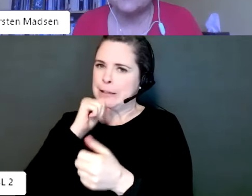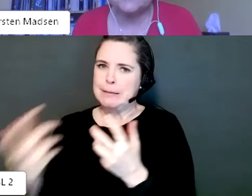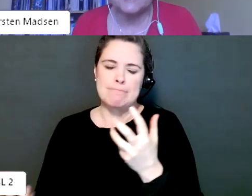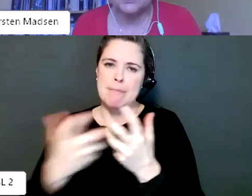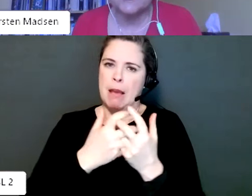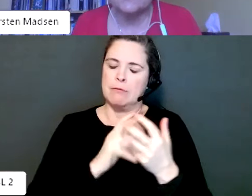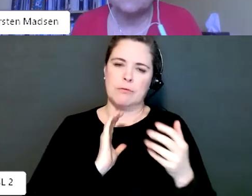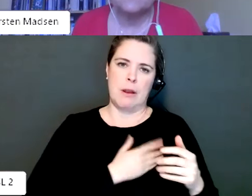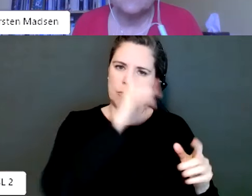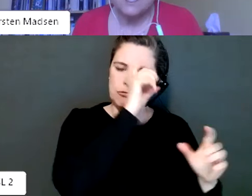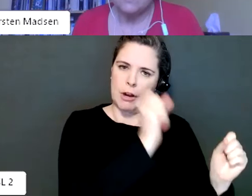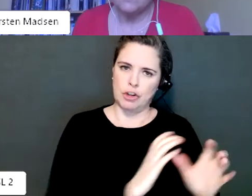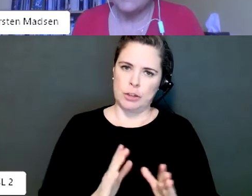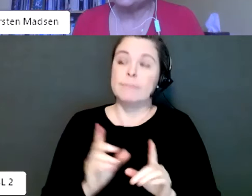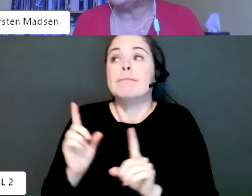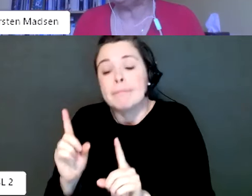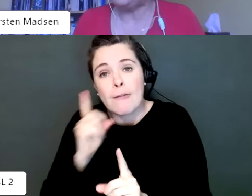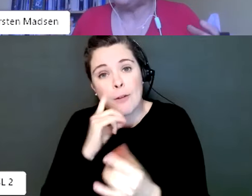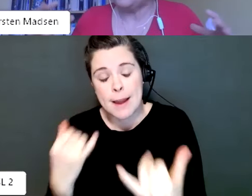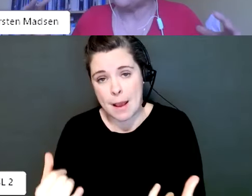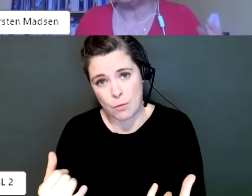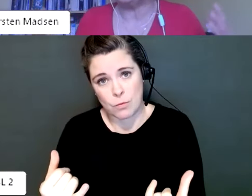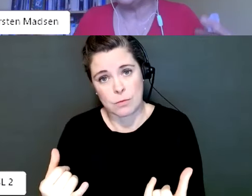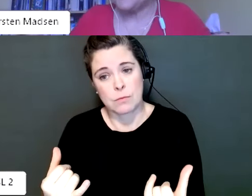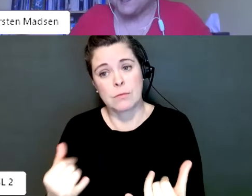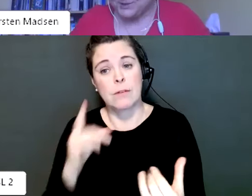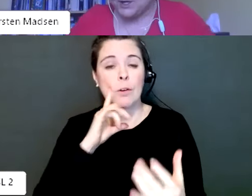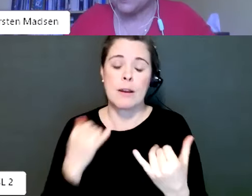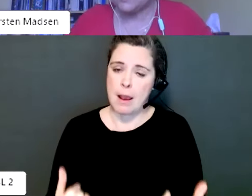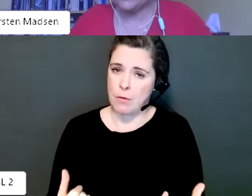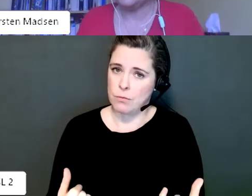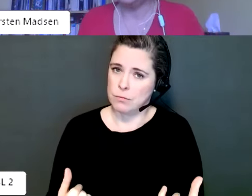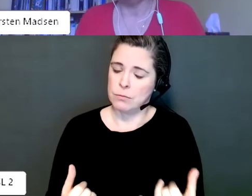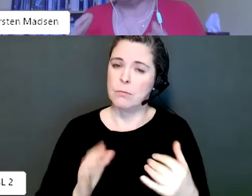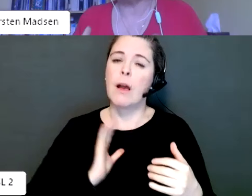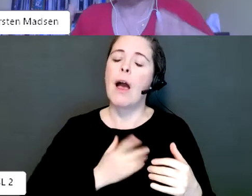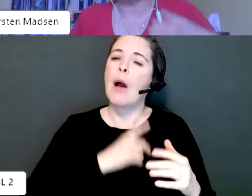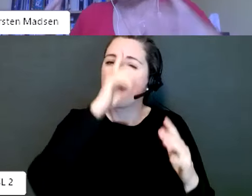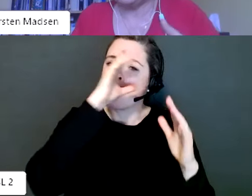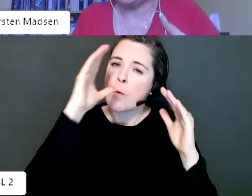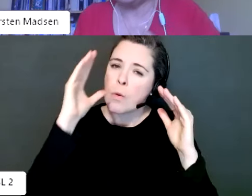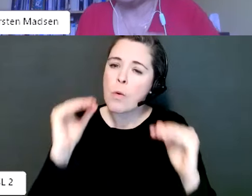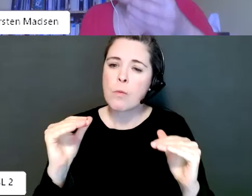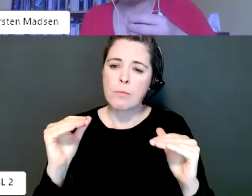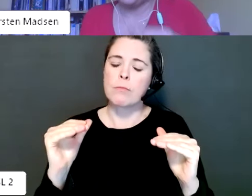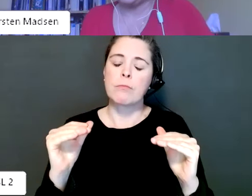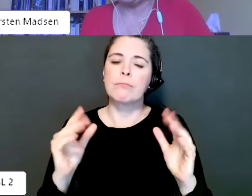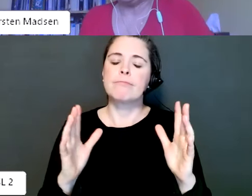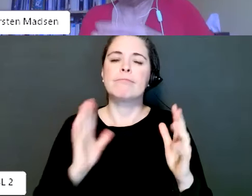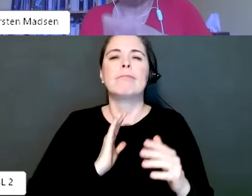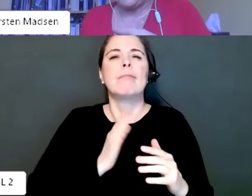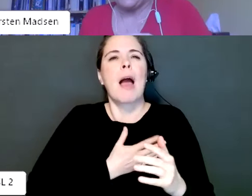this stage, yes. Right. Okay. Ideally, people will run with this and start to, we're about sharing. That's